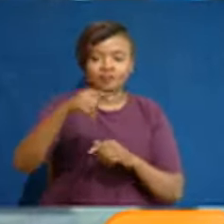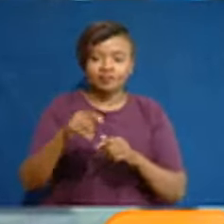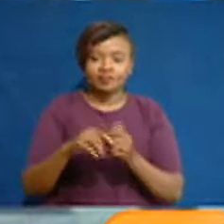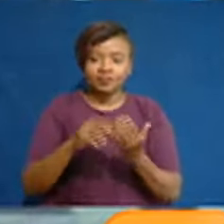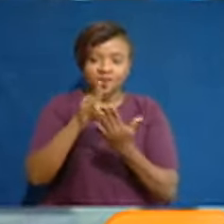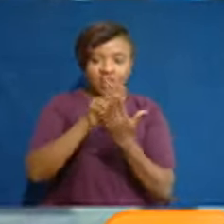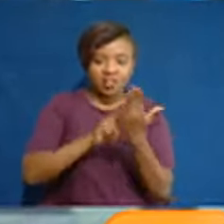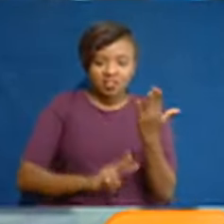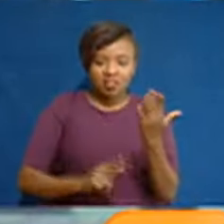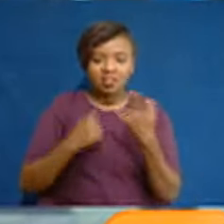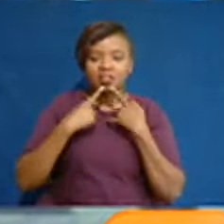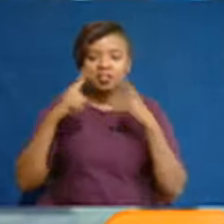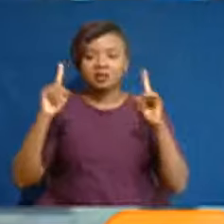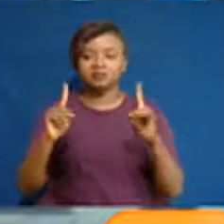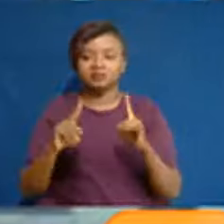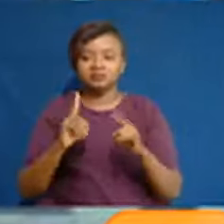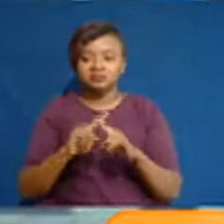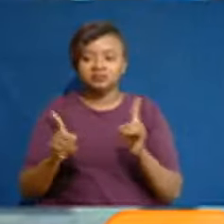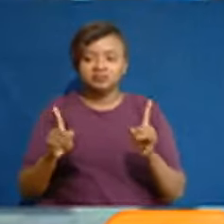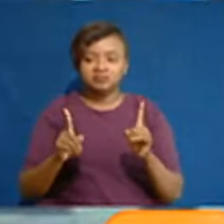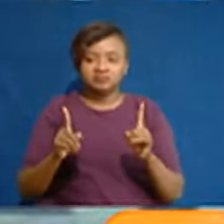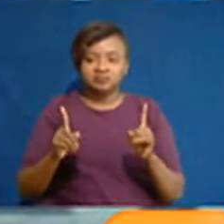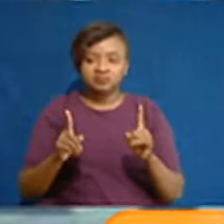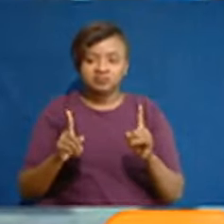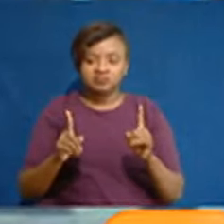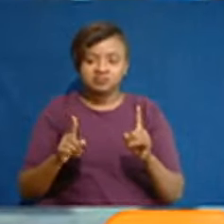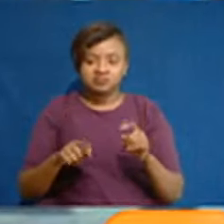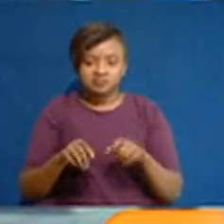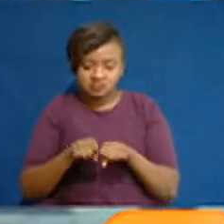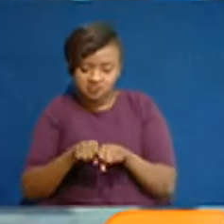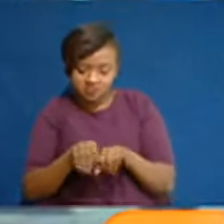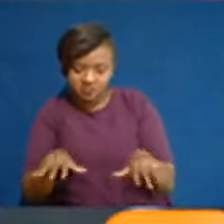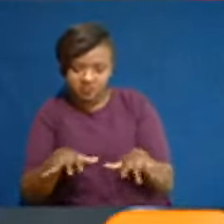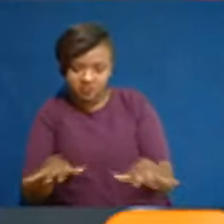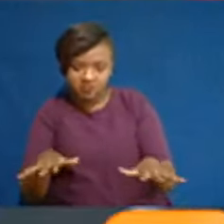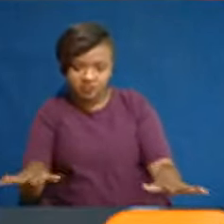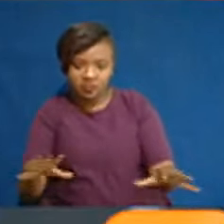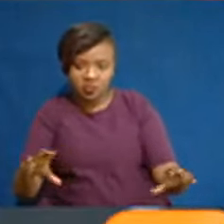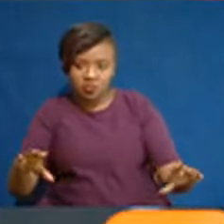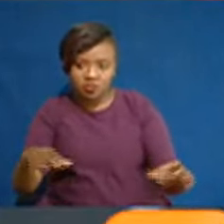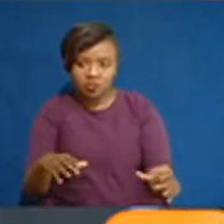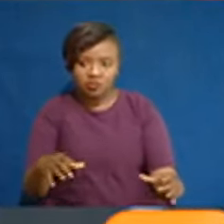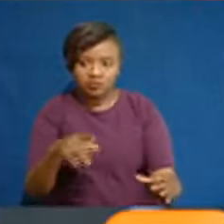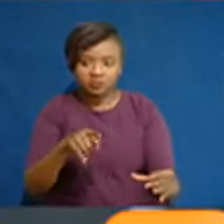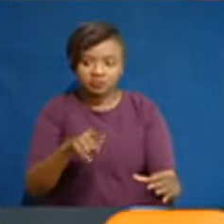the resolutions. Whereas the grassroots movement, I